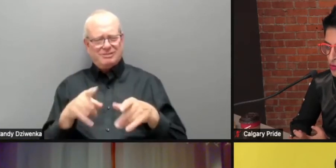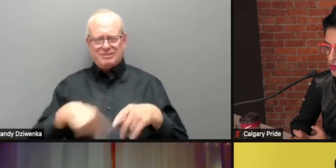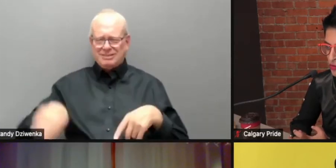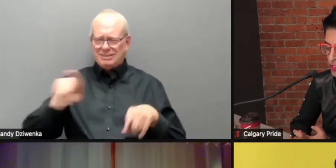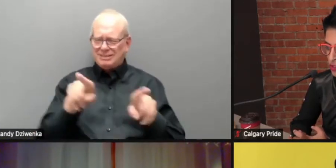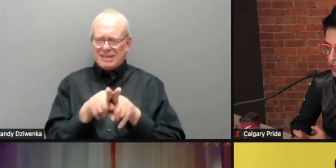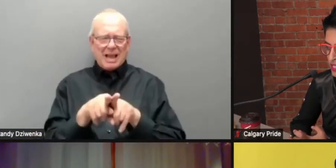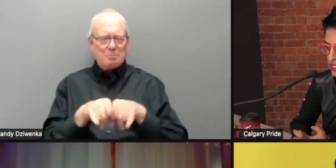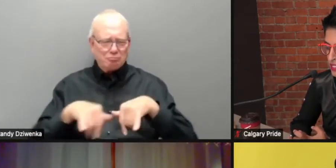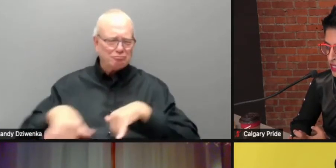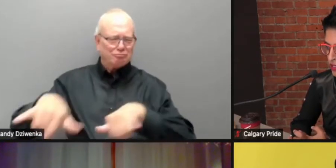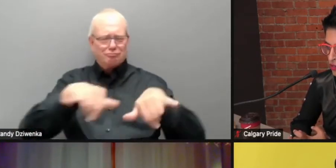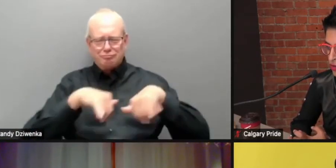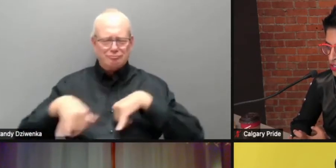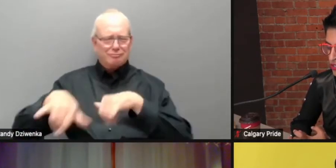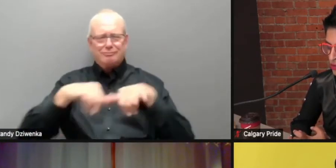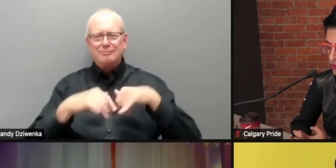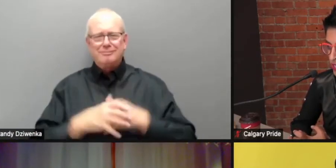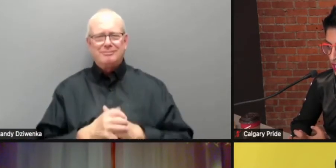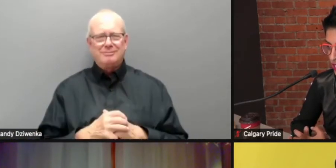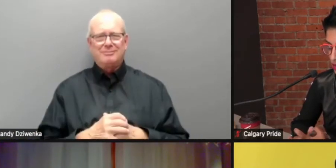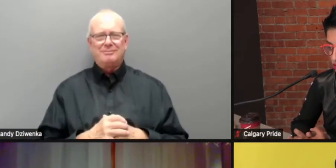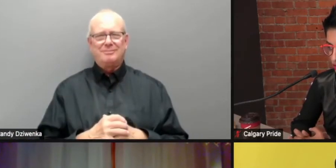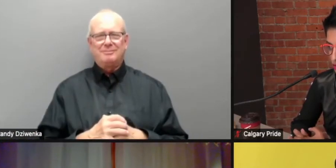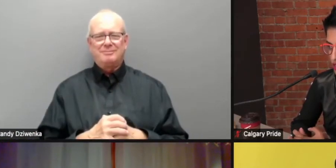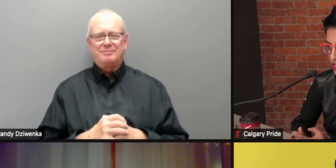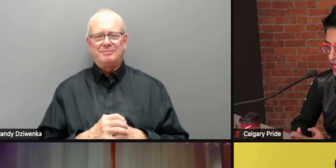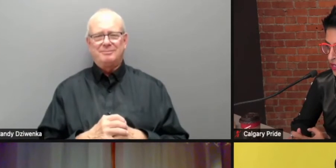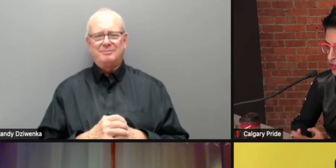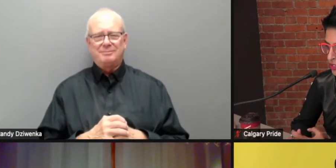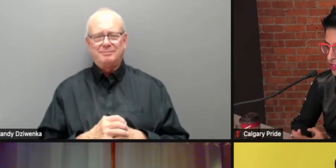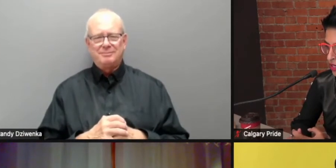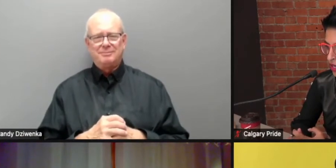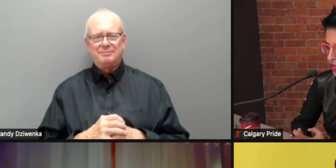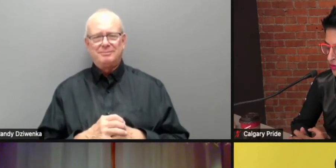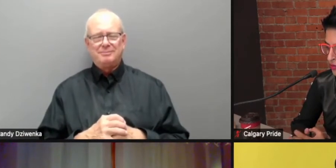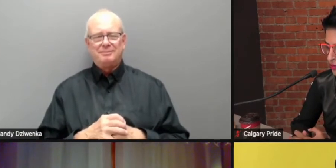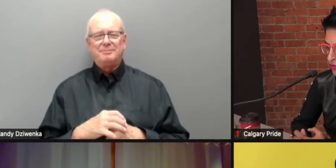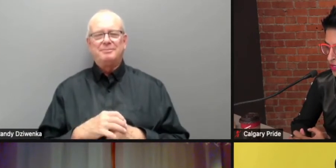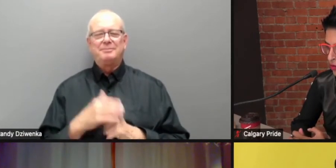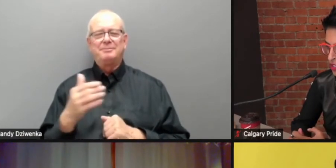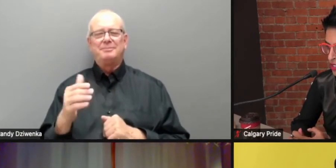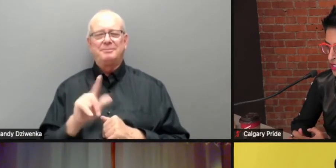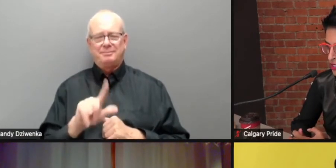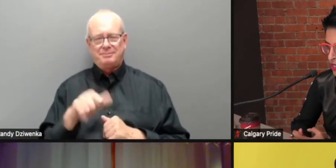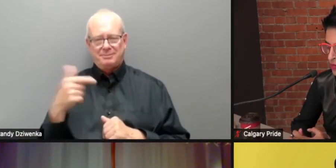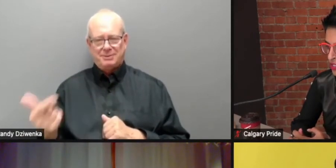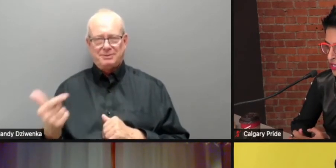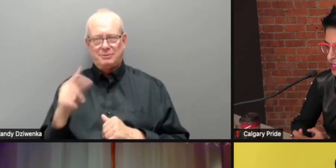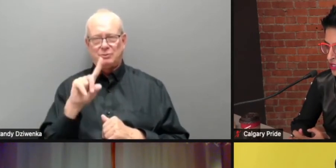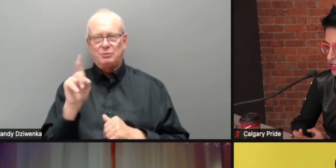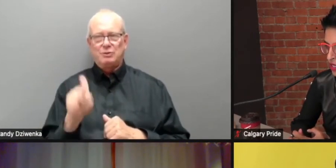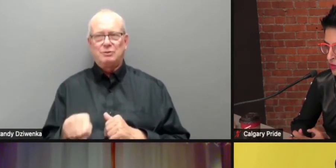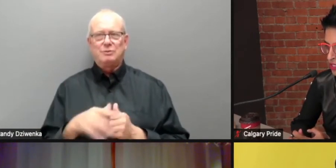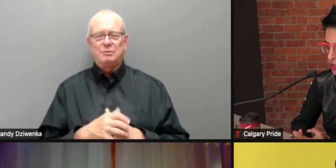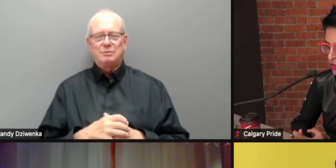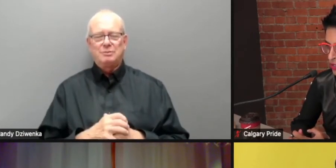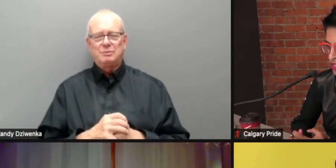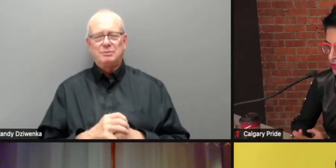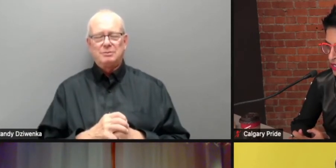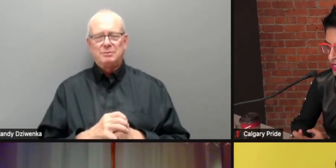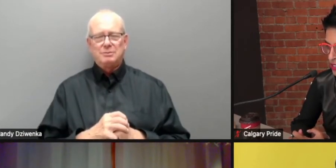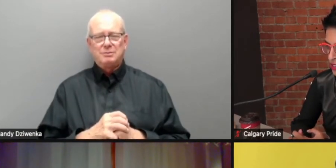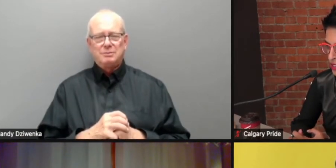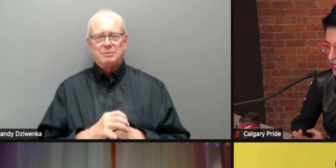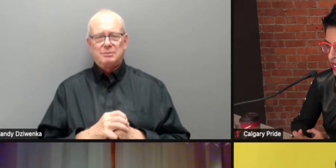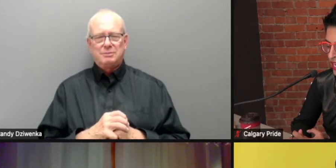I'm going to move us along. This next question is for anyone who would like to answer. The question is, I'm scared to tell my